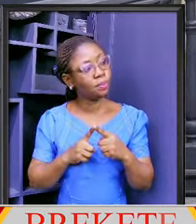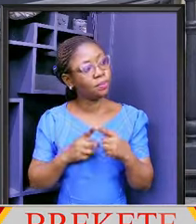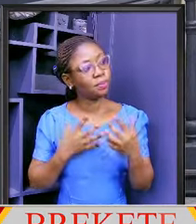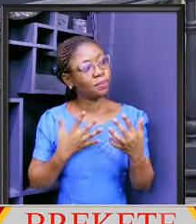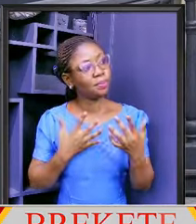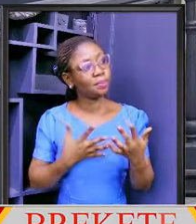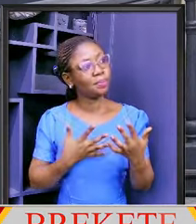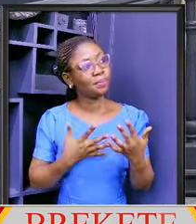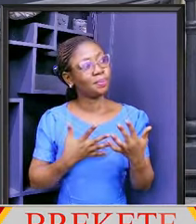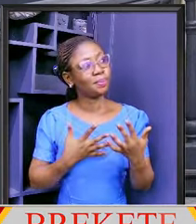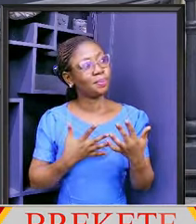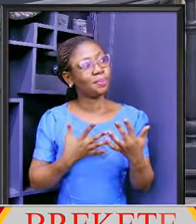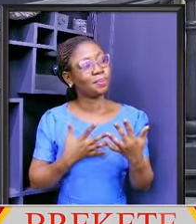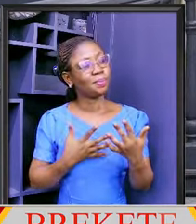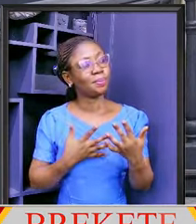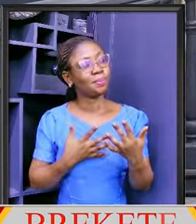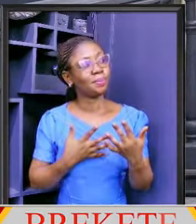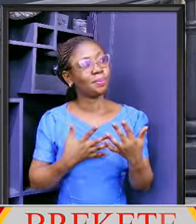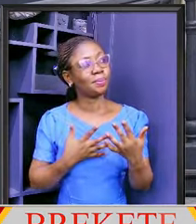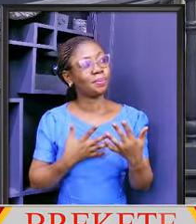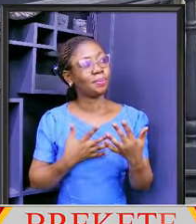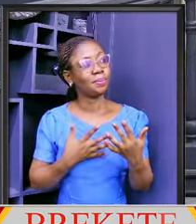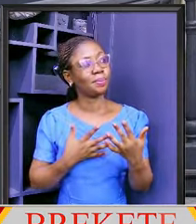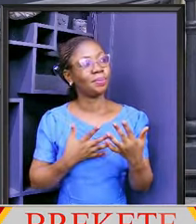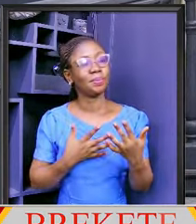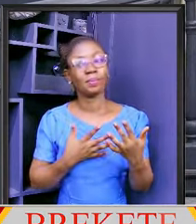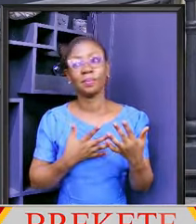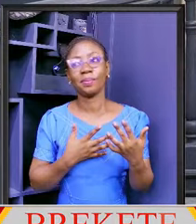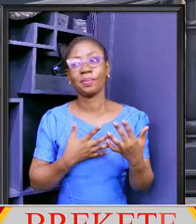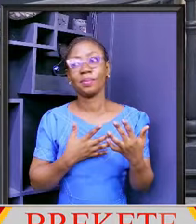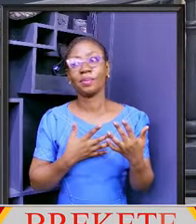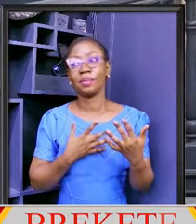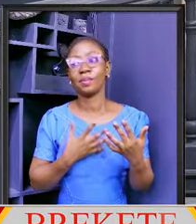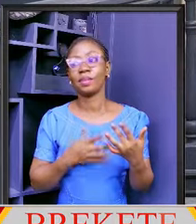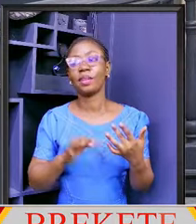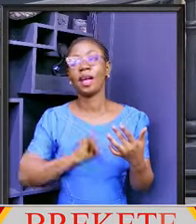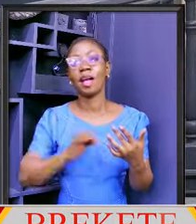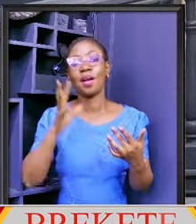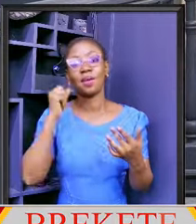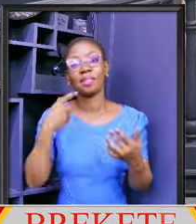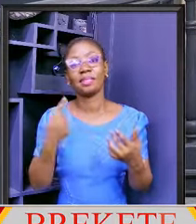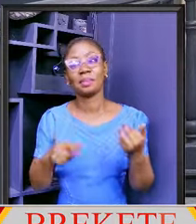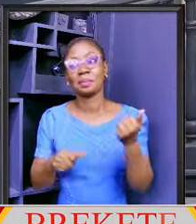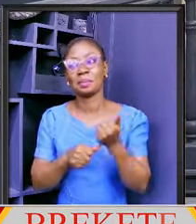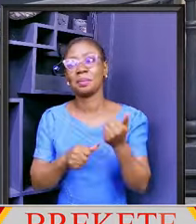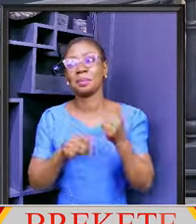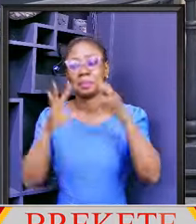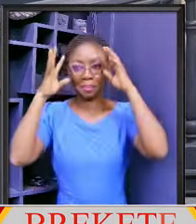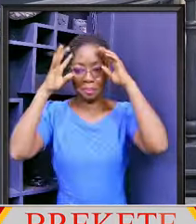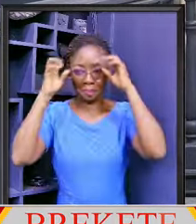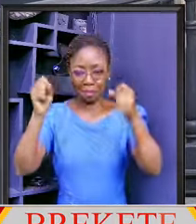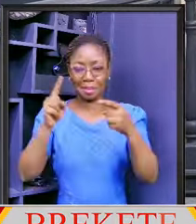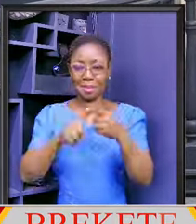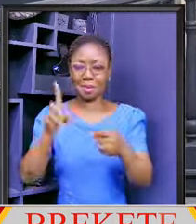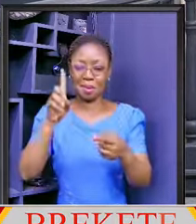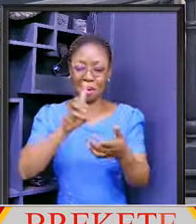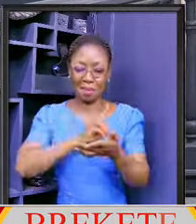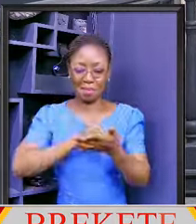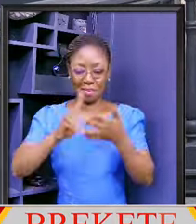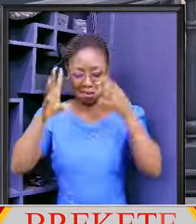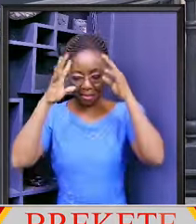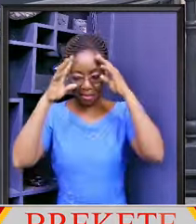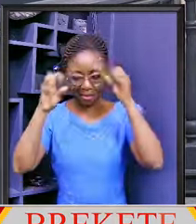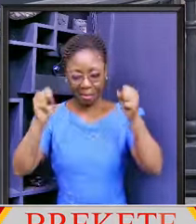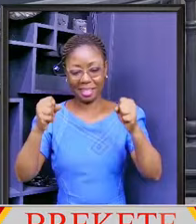Deputy. Oh, you were the deputy president to 1 week president. All of us that they overthrew. Oh, not 12 now they ever. Yes, yes. So